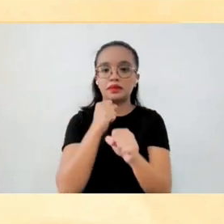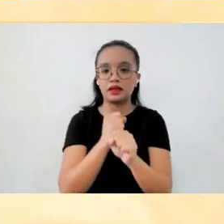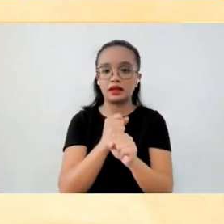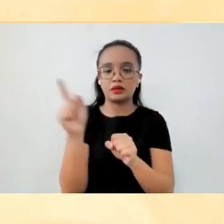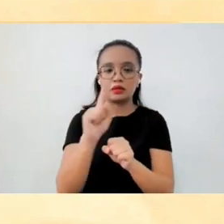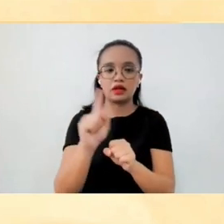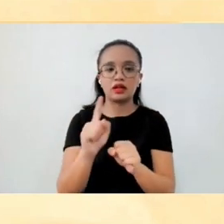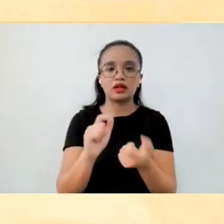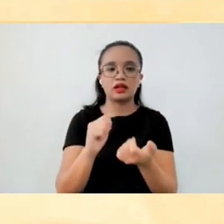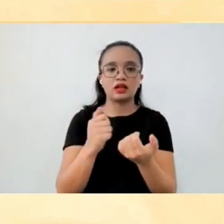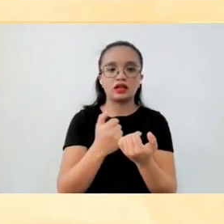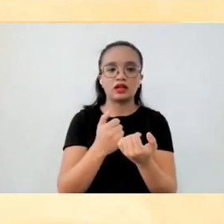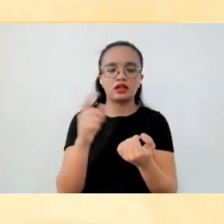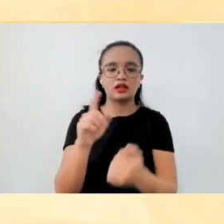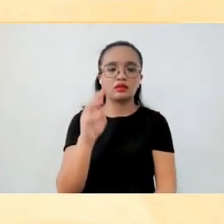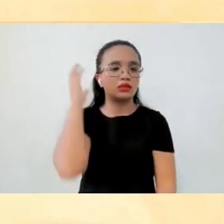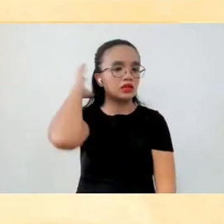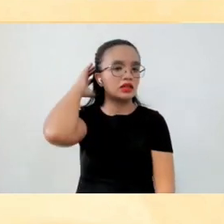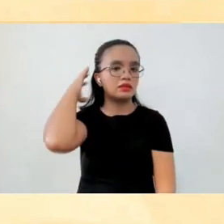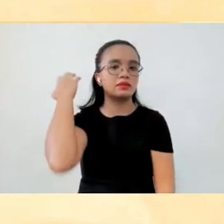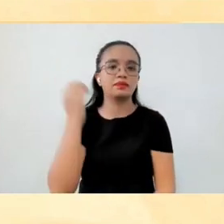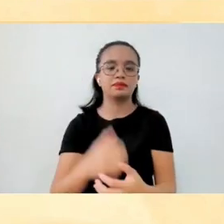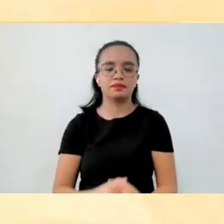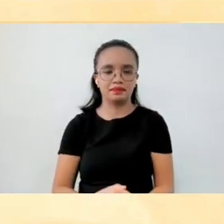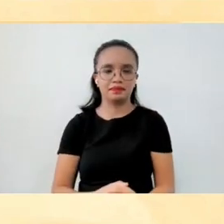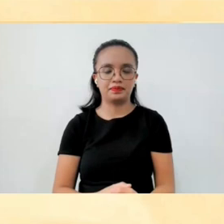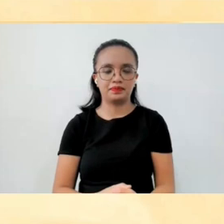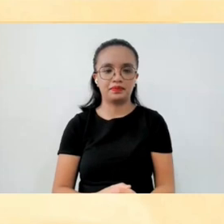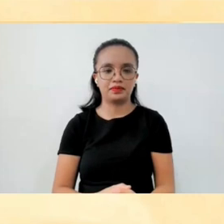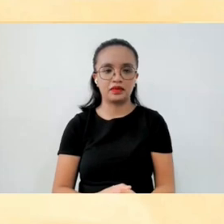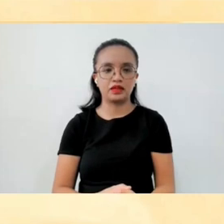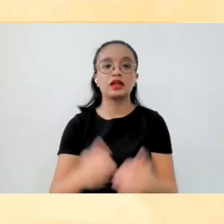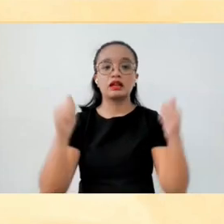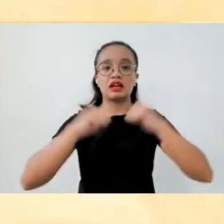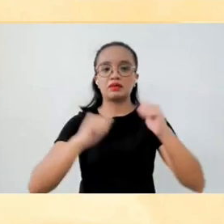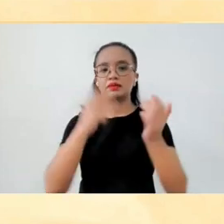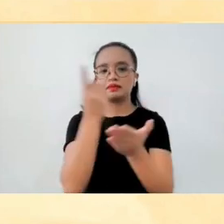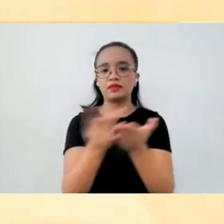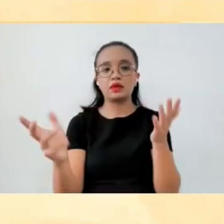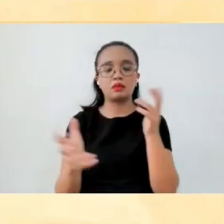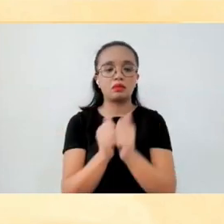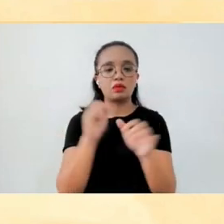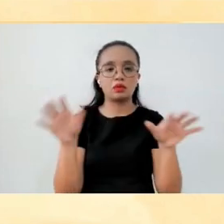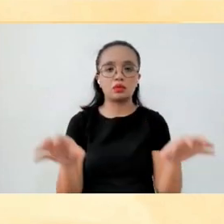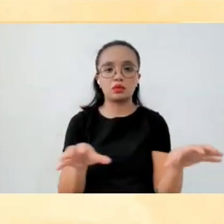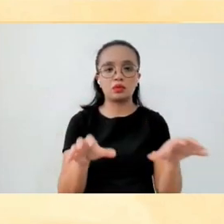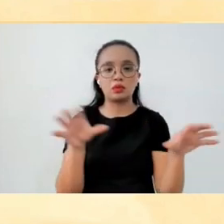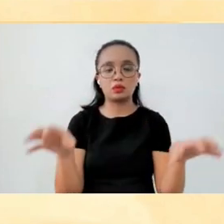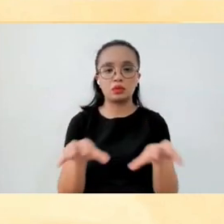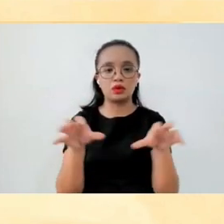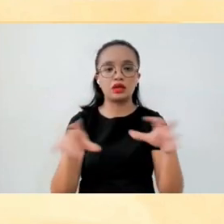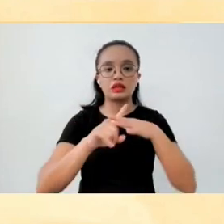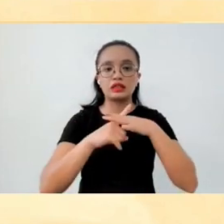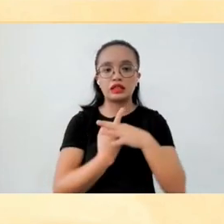autonomous regions in Muslim Mindanao. While the agreement failed, most of the movements and the terms of negotiation started